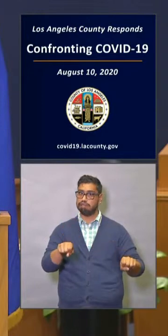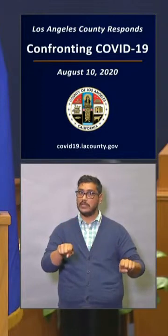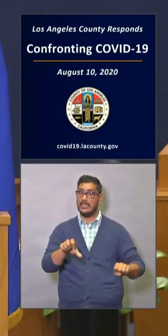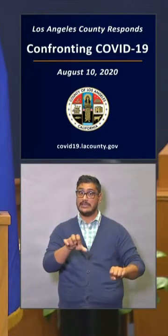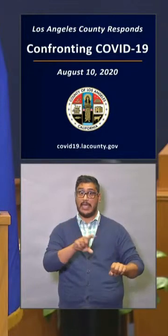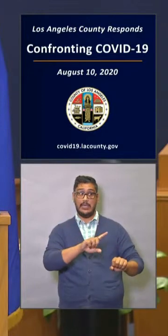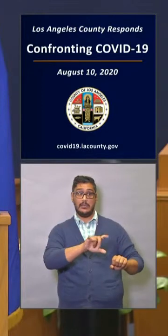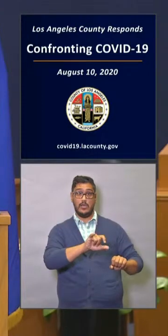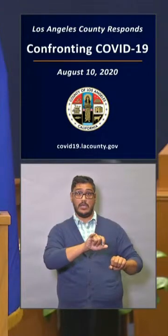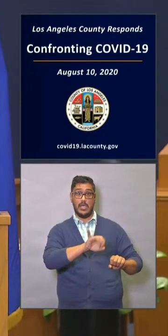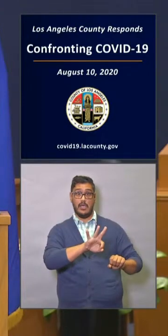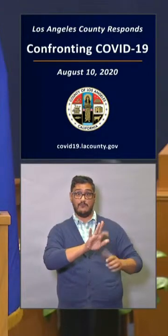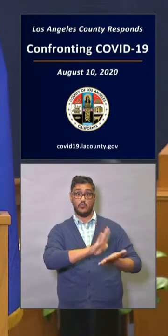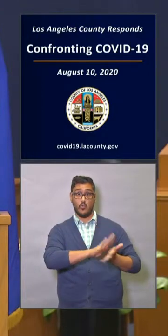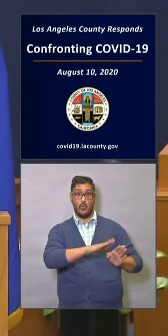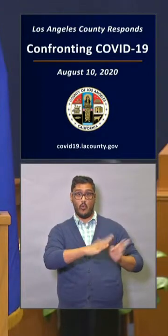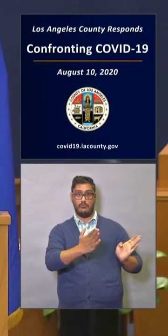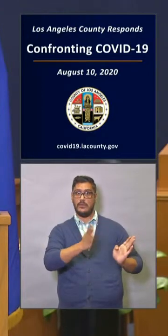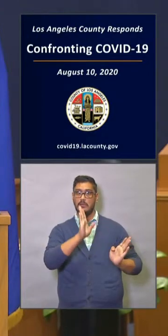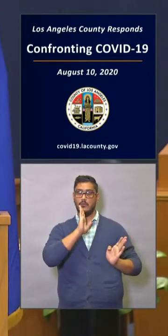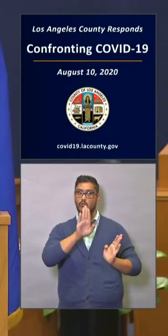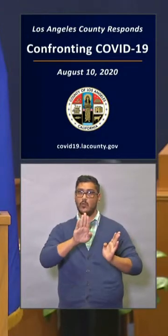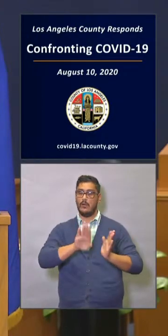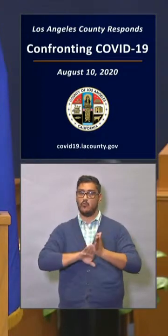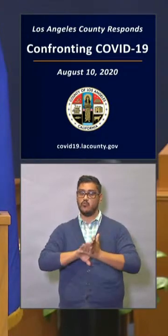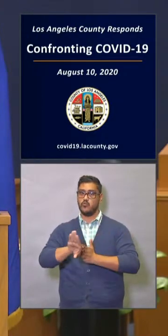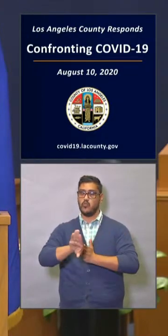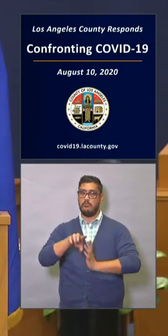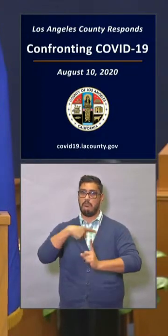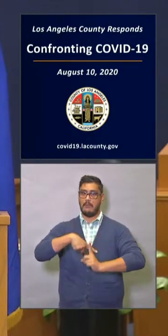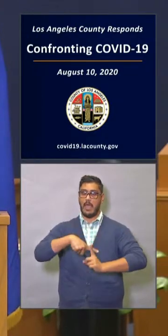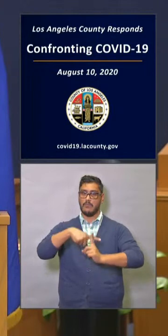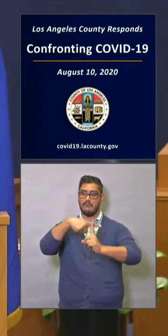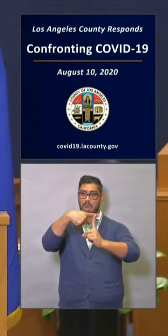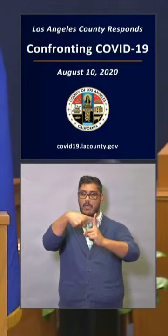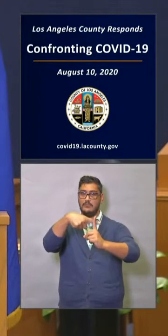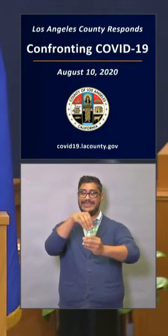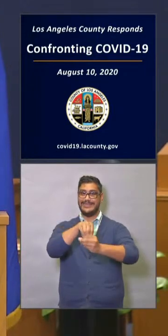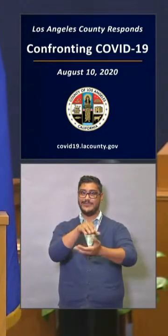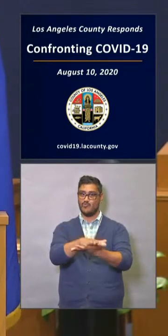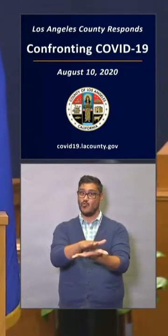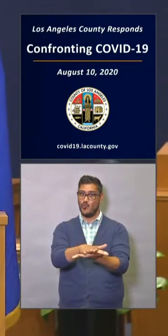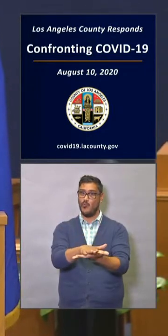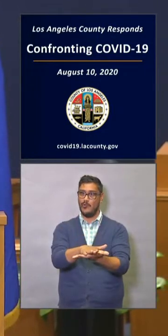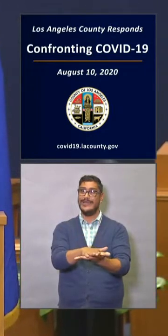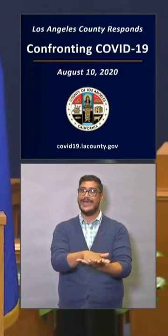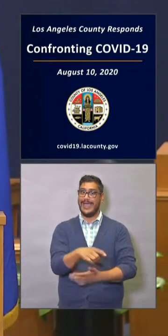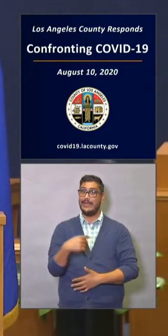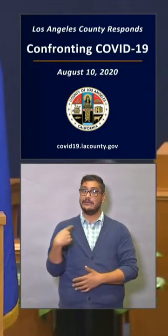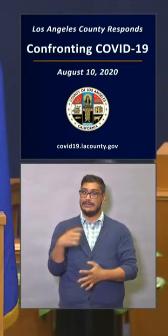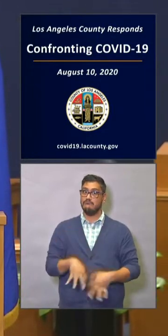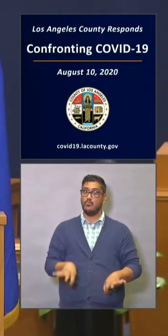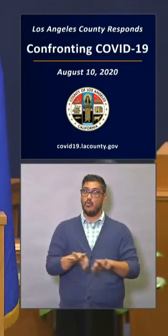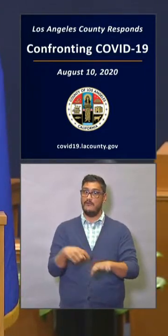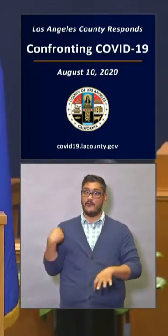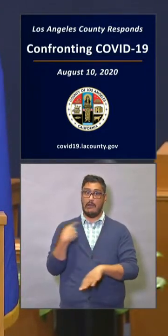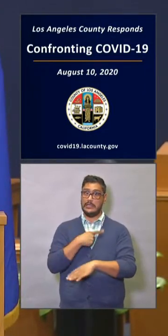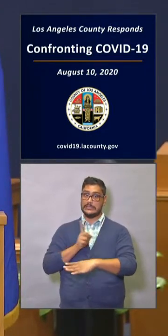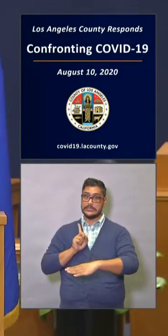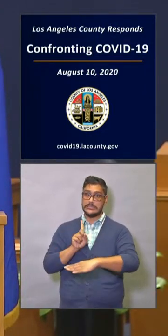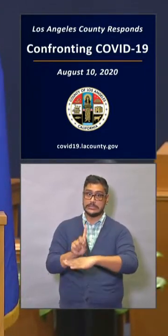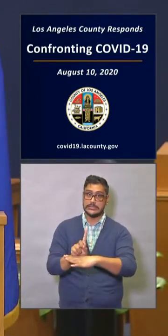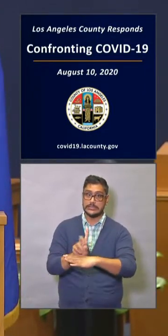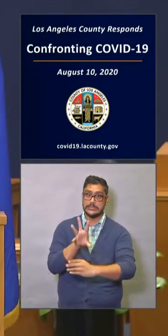once schools do reopen, there will be positive cases in those schools. And it'll be so critical that we're able to get in there fast